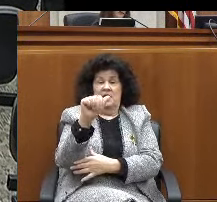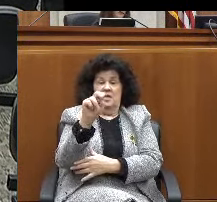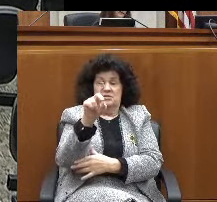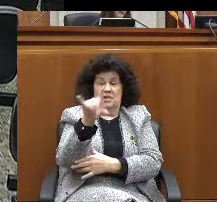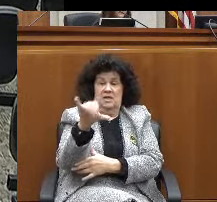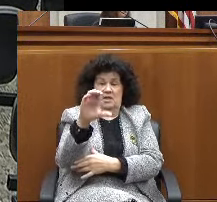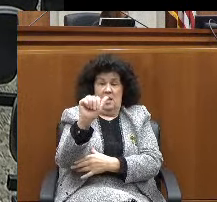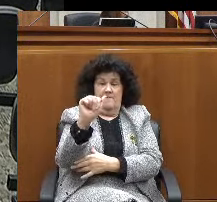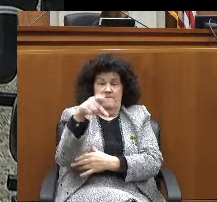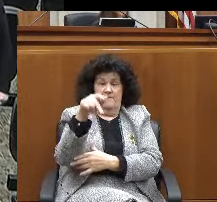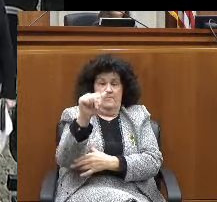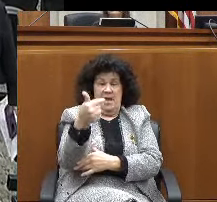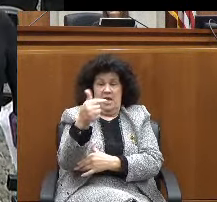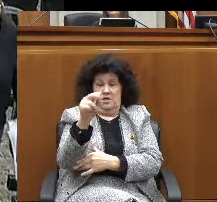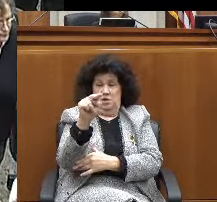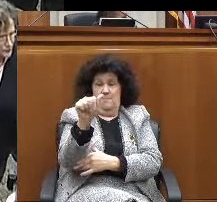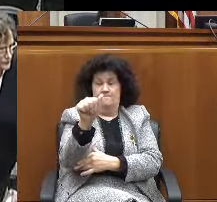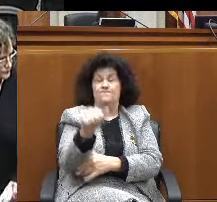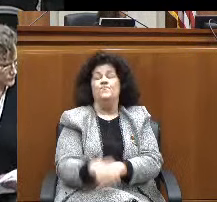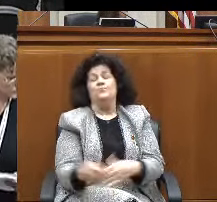right.